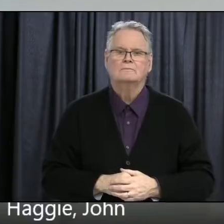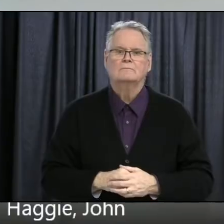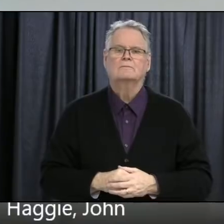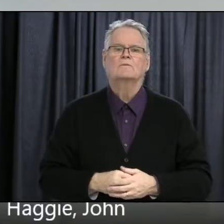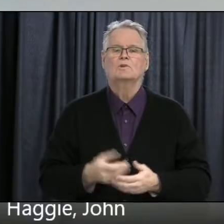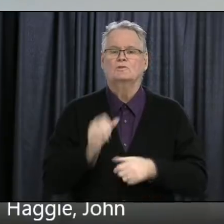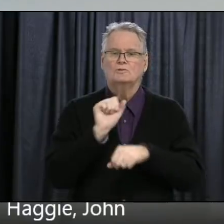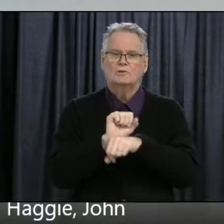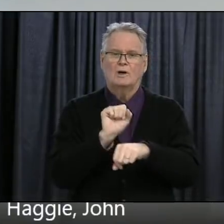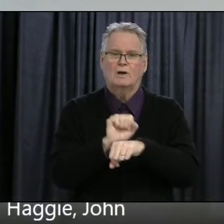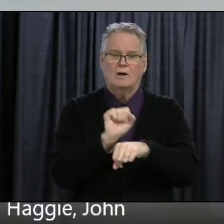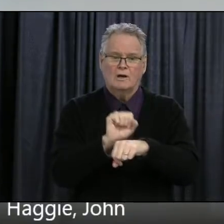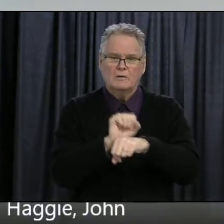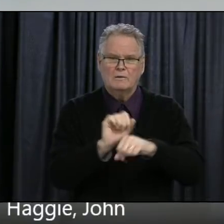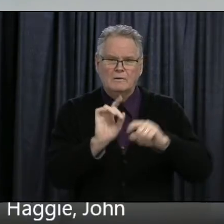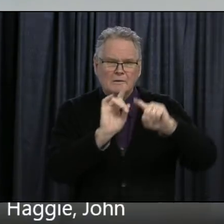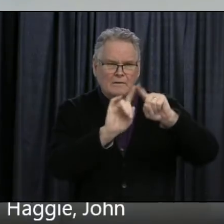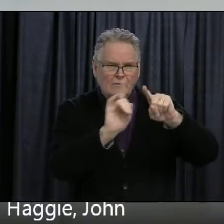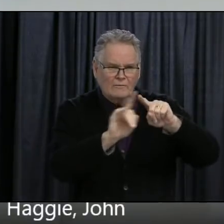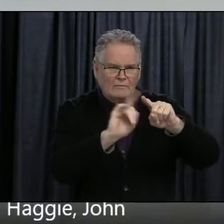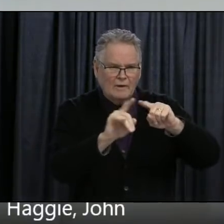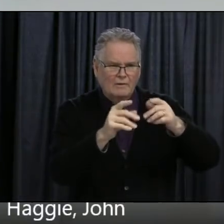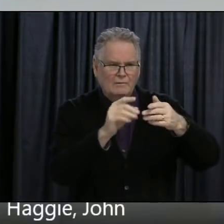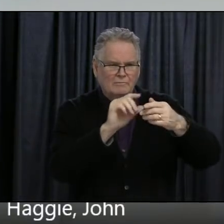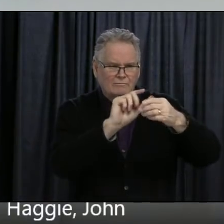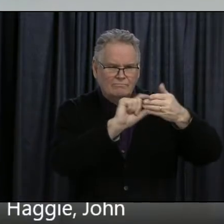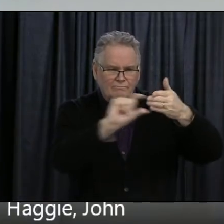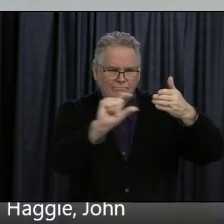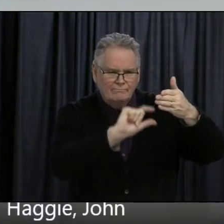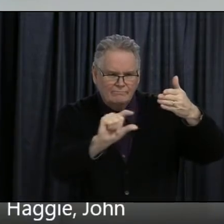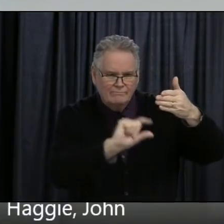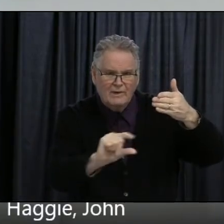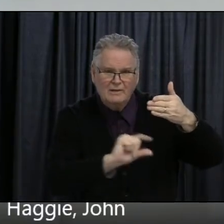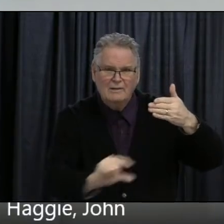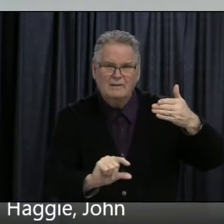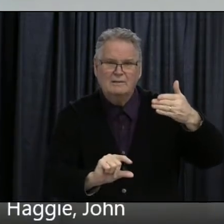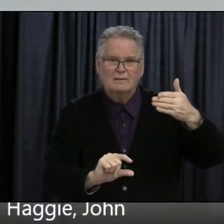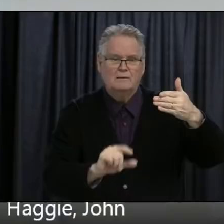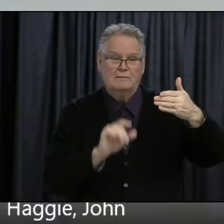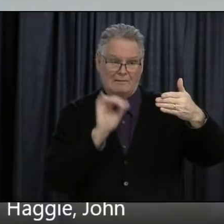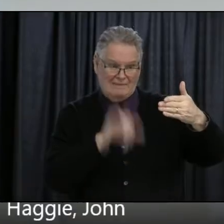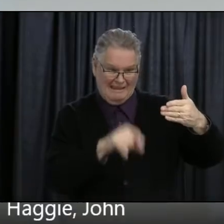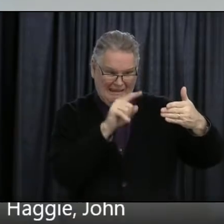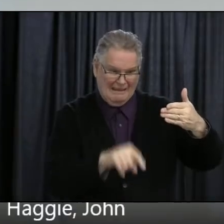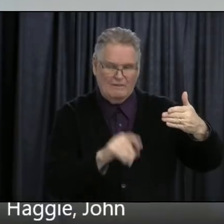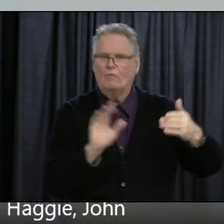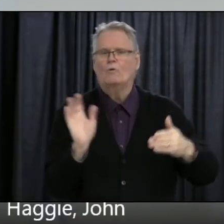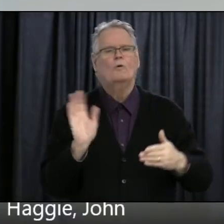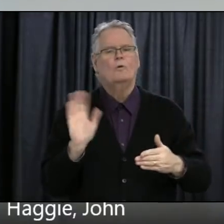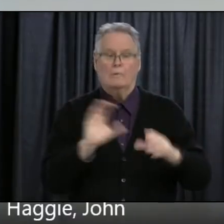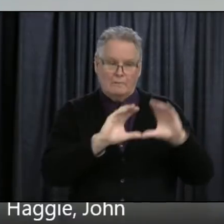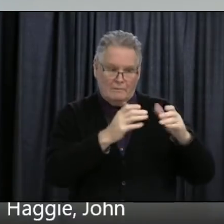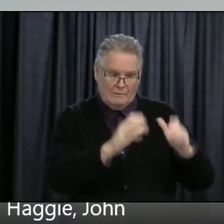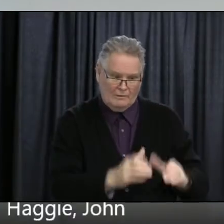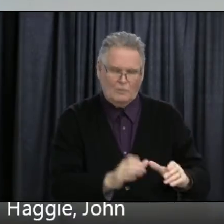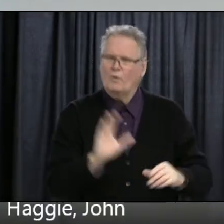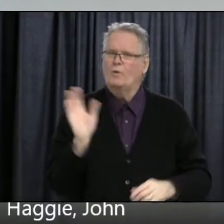schedule, which, if we remember, actually started nearly a month earlier than we'd anticipated. So we do have